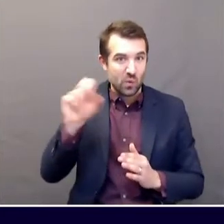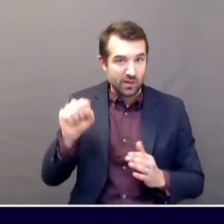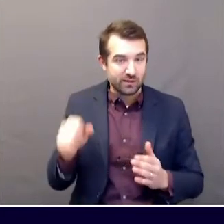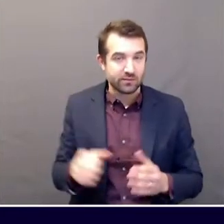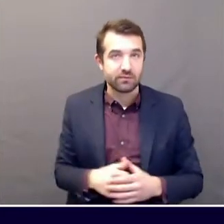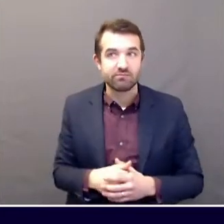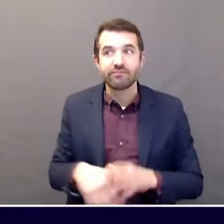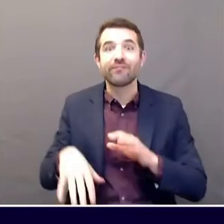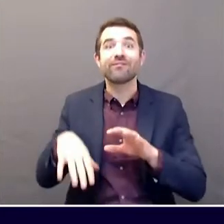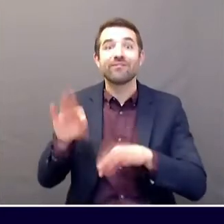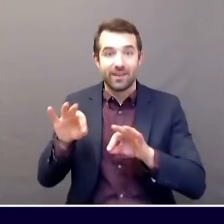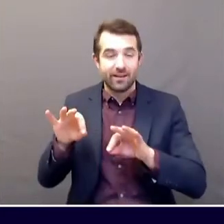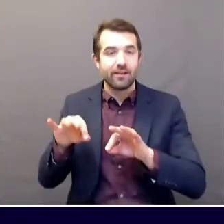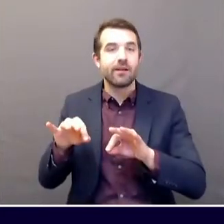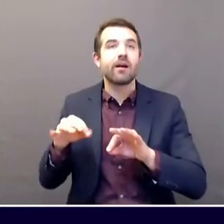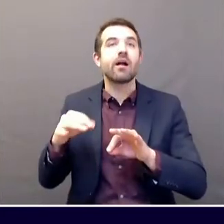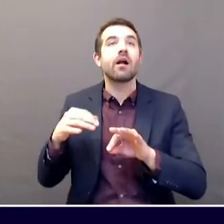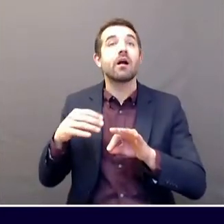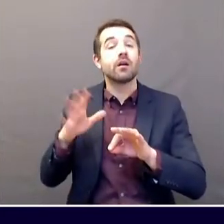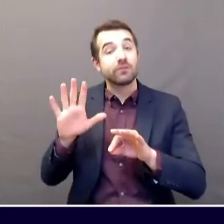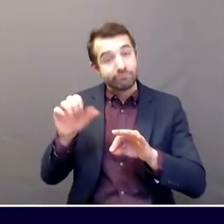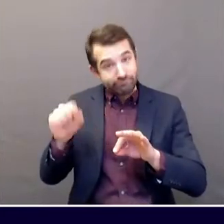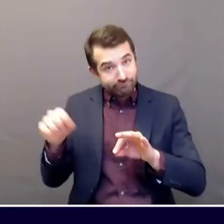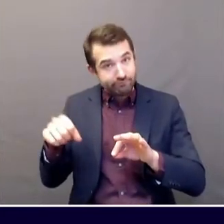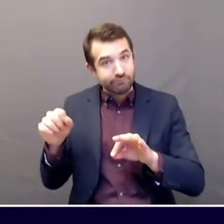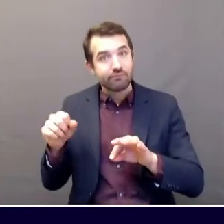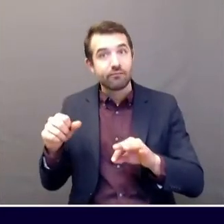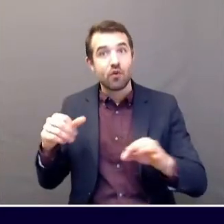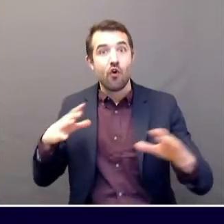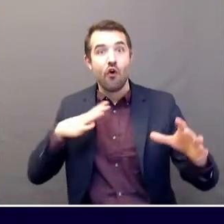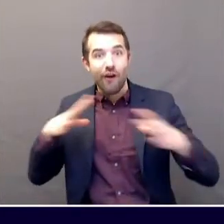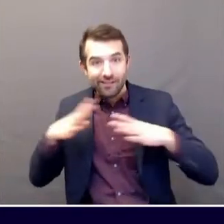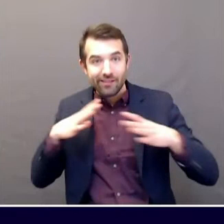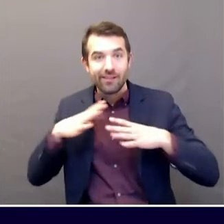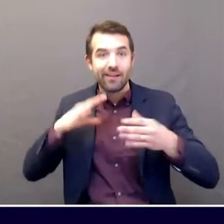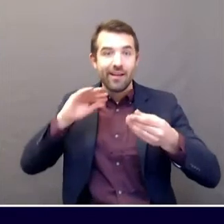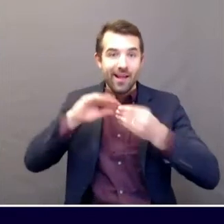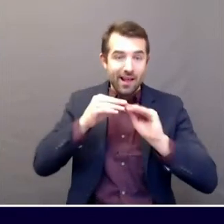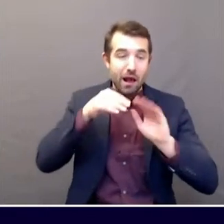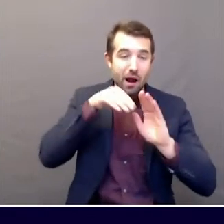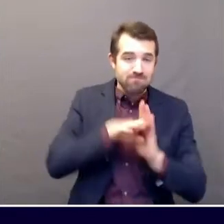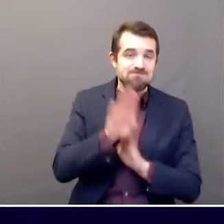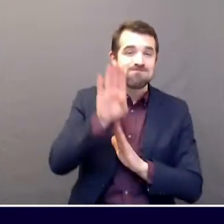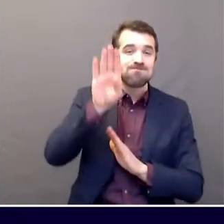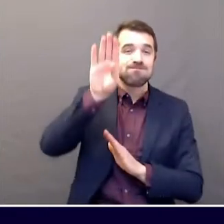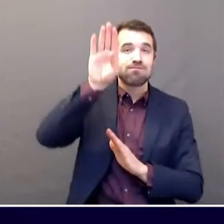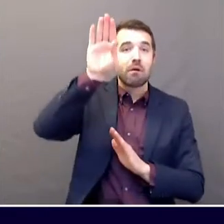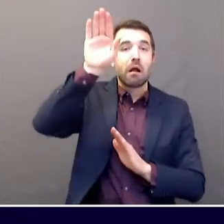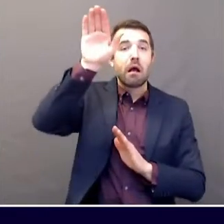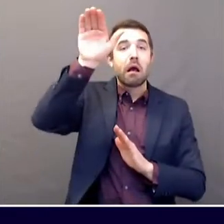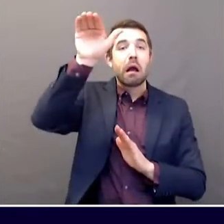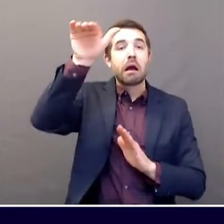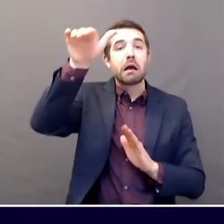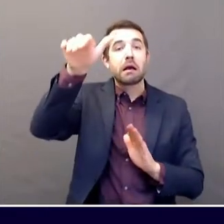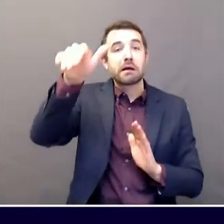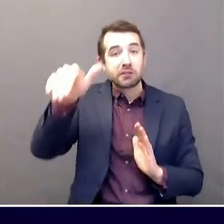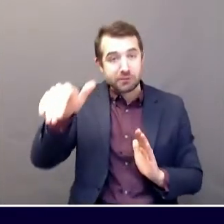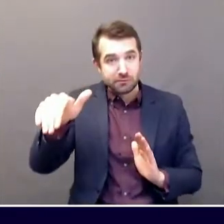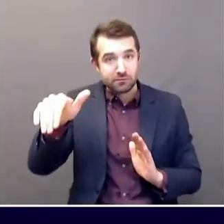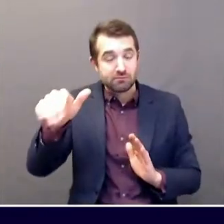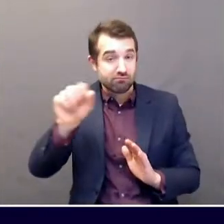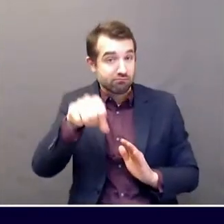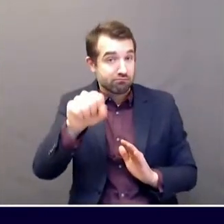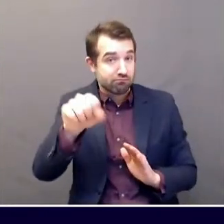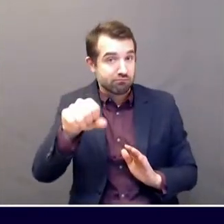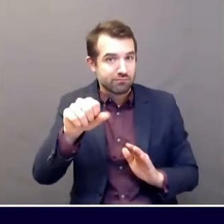a bit, we are still equally concerned about what we see on the horizon unfolding across the globe. I think the bottom line there is that